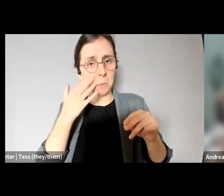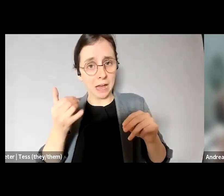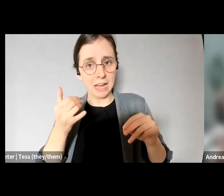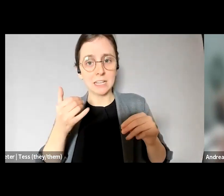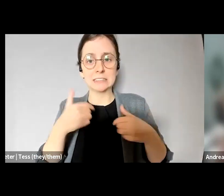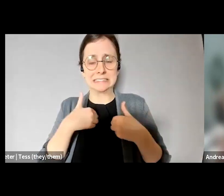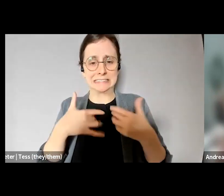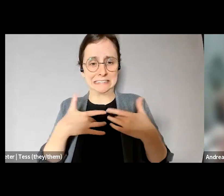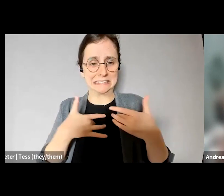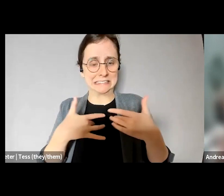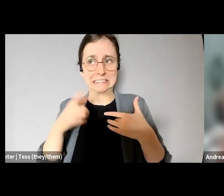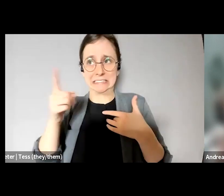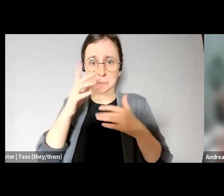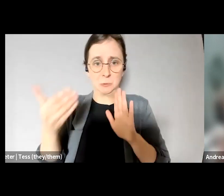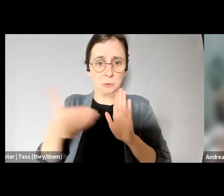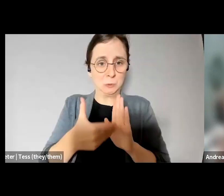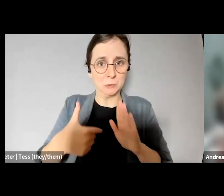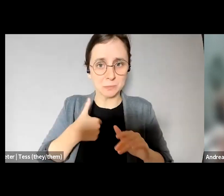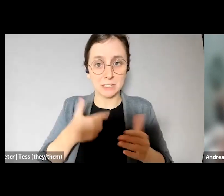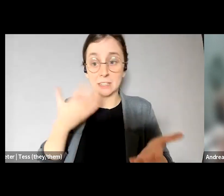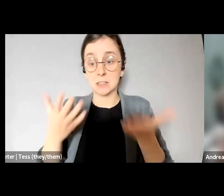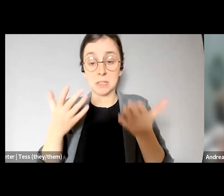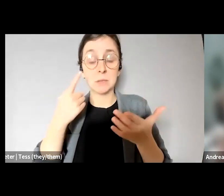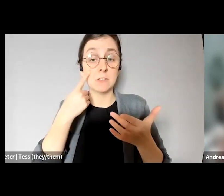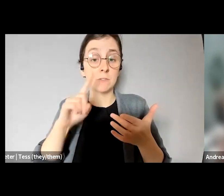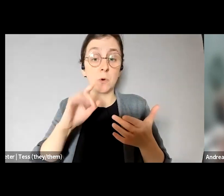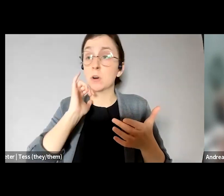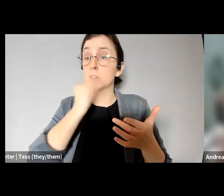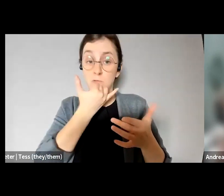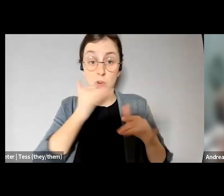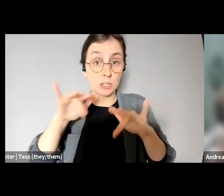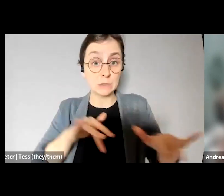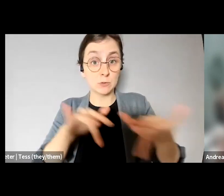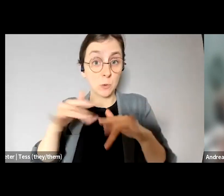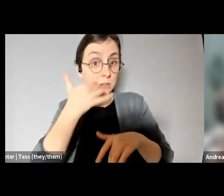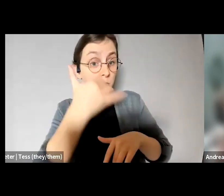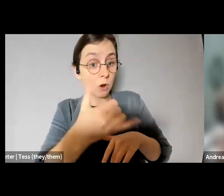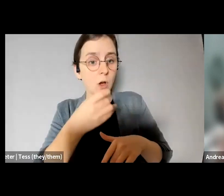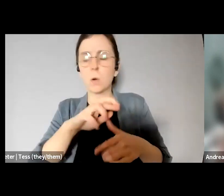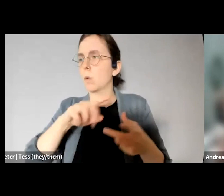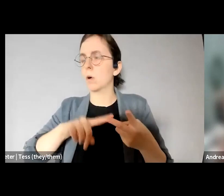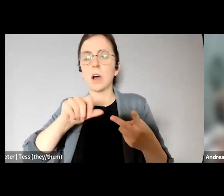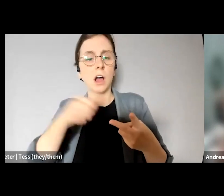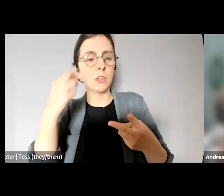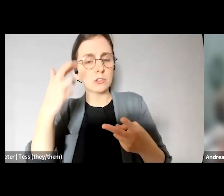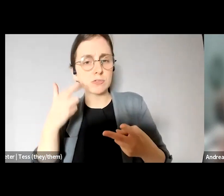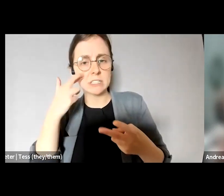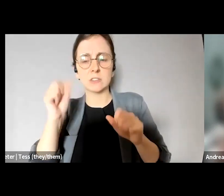that they could be sued either for wrongly reporting or sued for some other negative